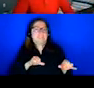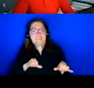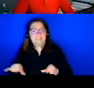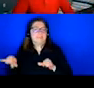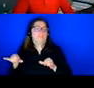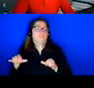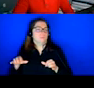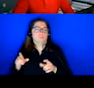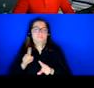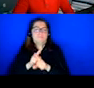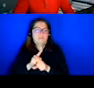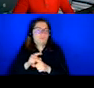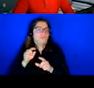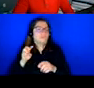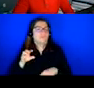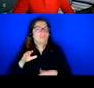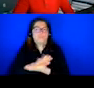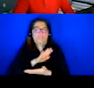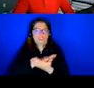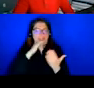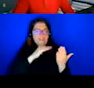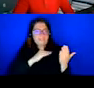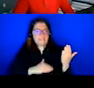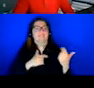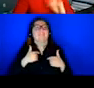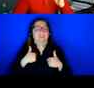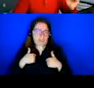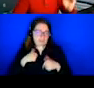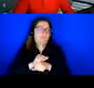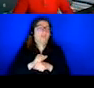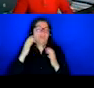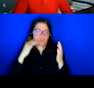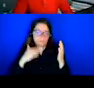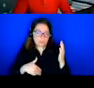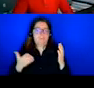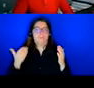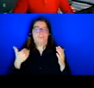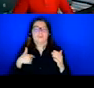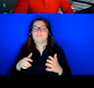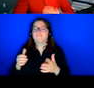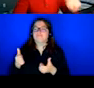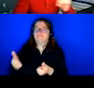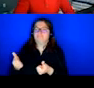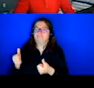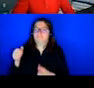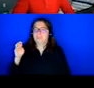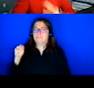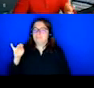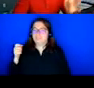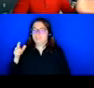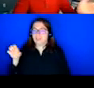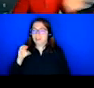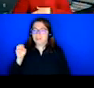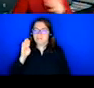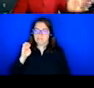worksheets, because I've worked through those worksheets specifically with the mentor as well. So kudos to Michelle and Becky and the team for organizing that, because